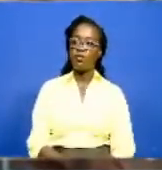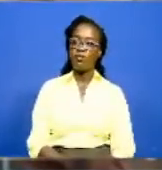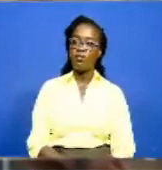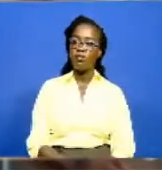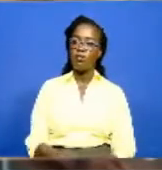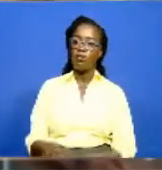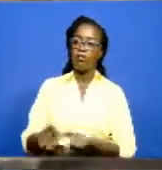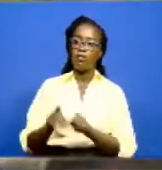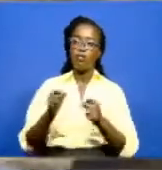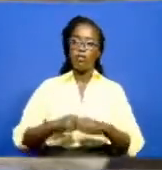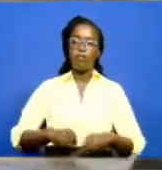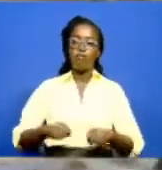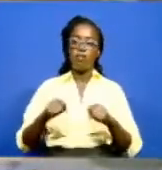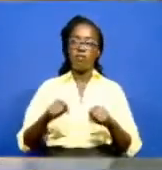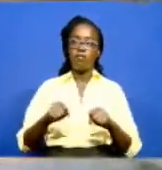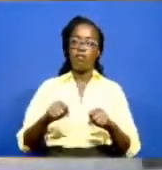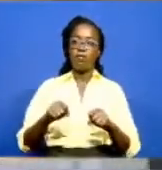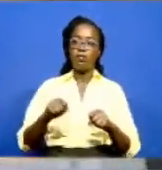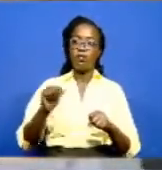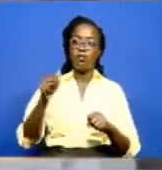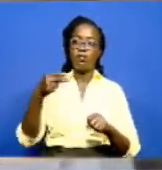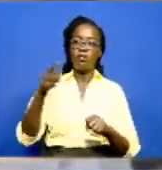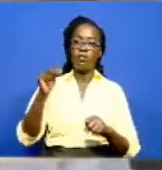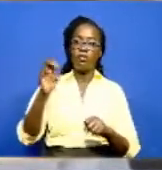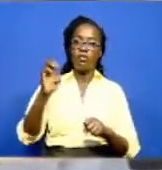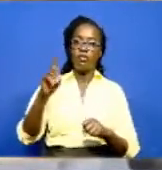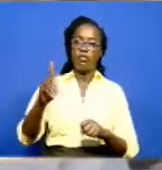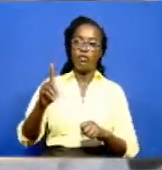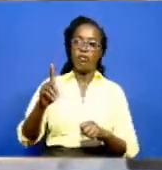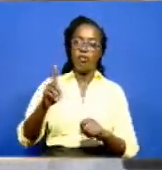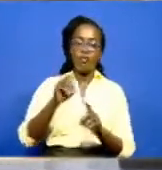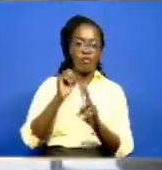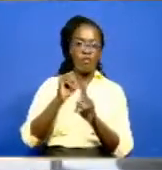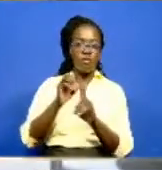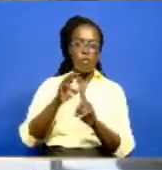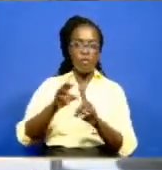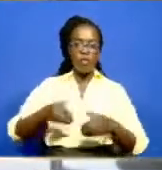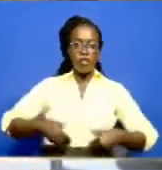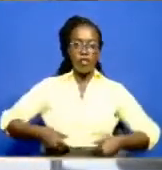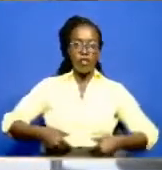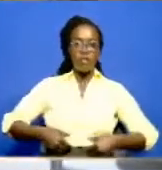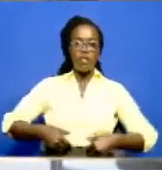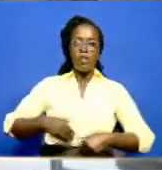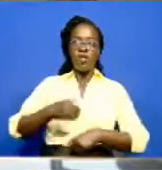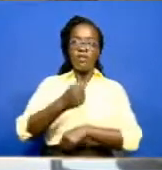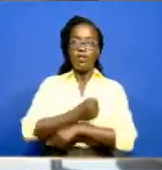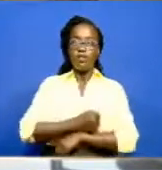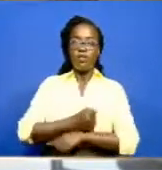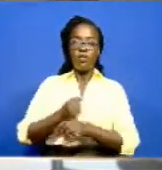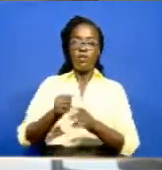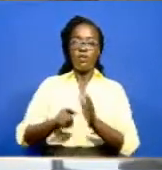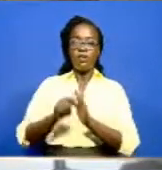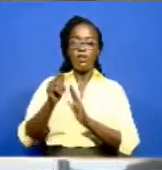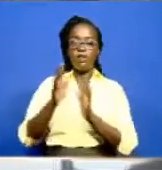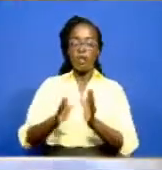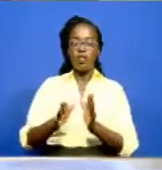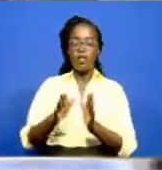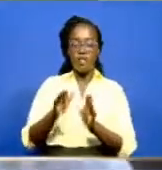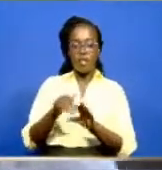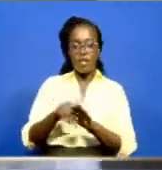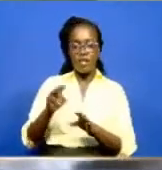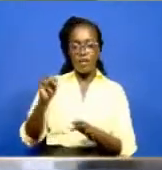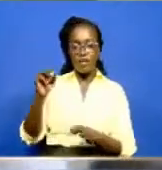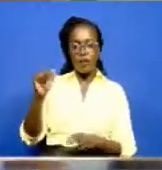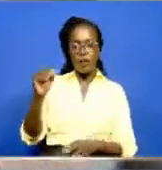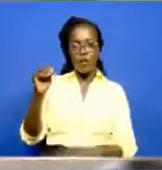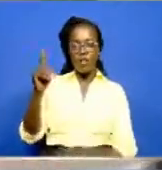According to their chairperson Ahmed Amin, the group has taken to mentoring youth and school-going teenagers in Madogo and Mororo area